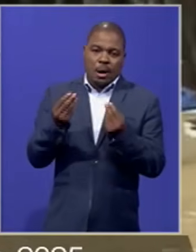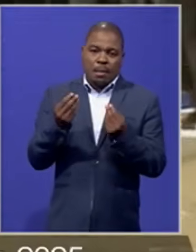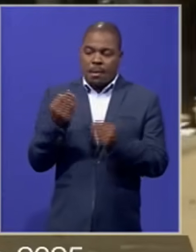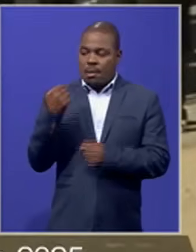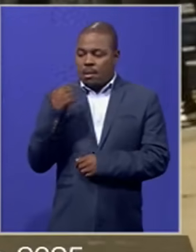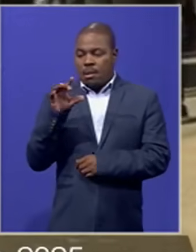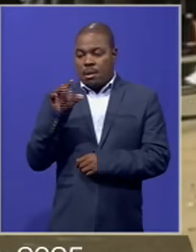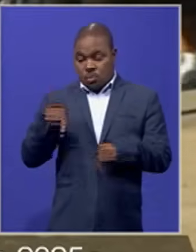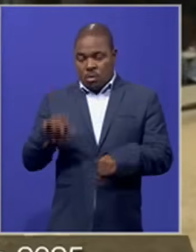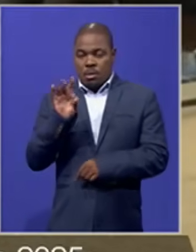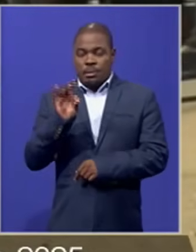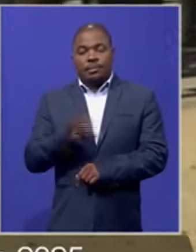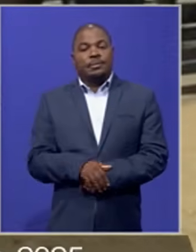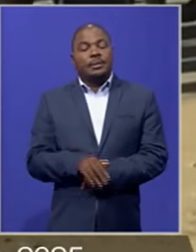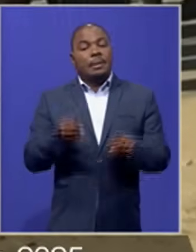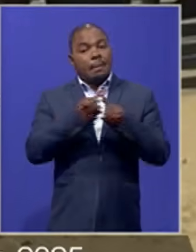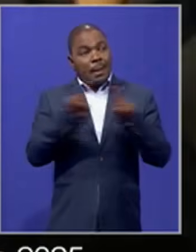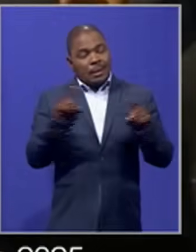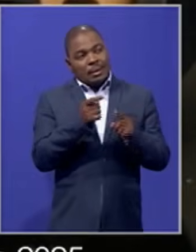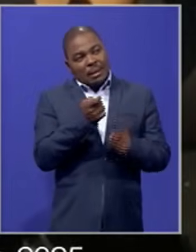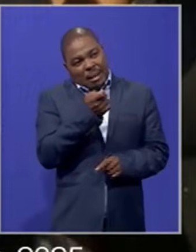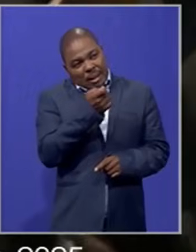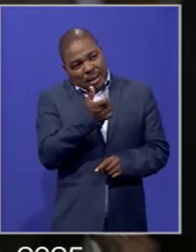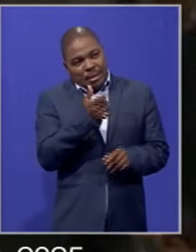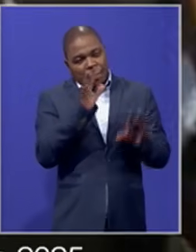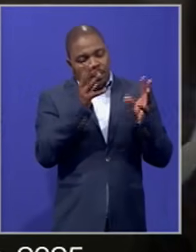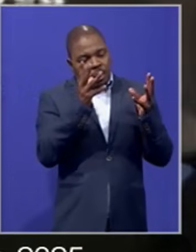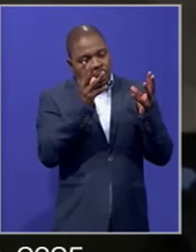Labobedi. Le ge go laetša go ena le phokotšego ye nnyane ya